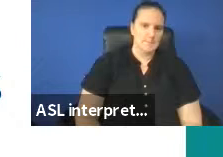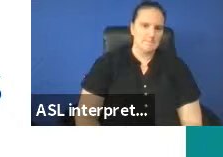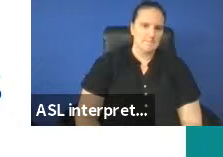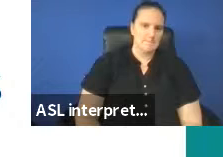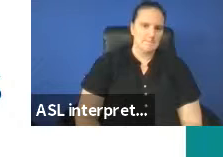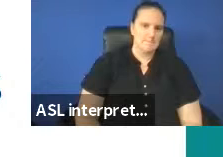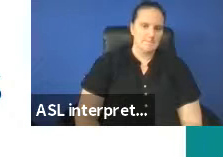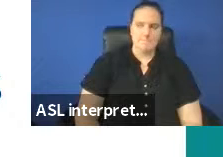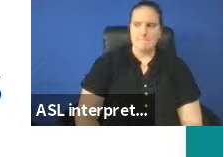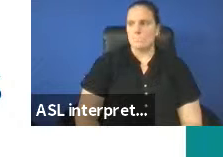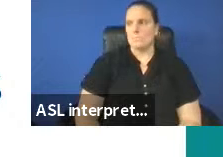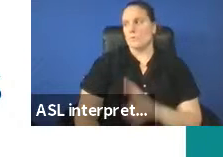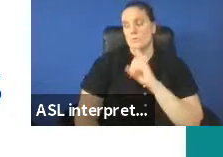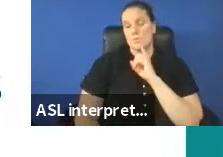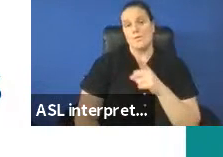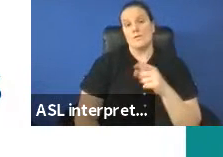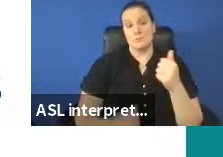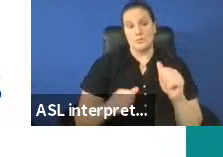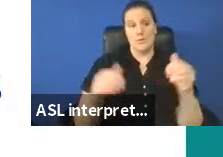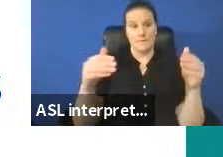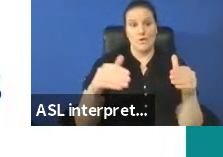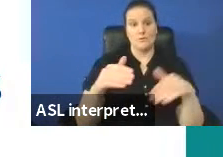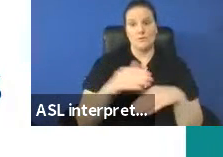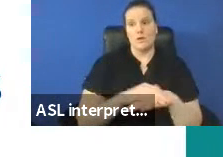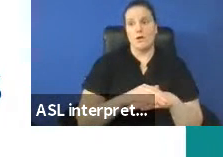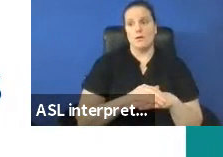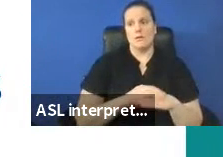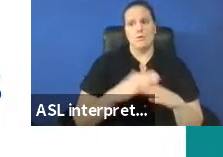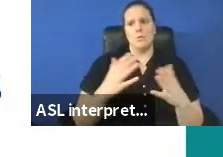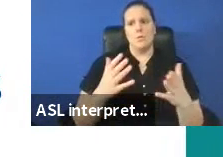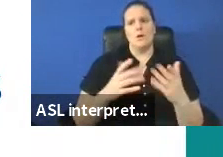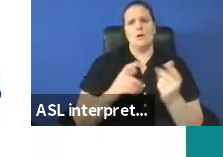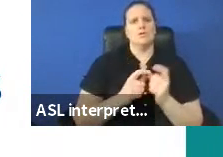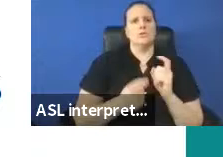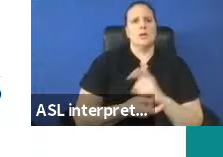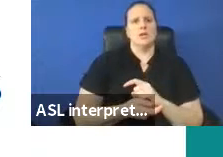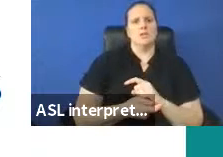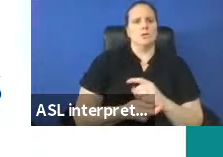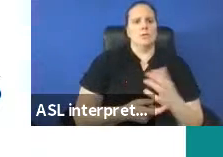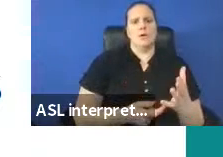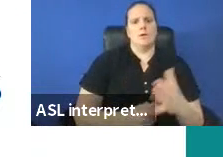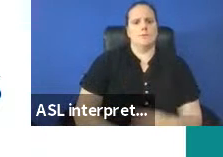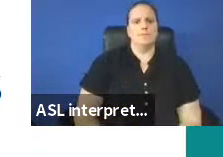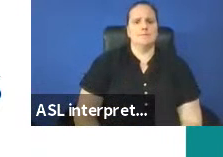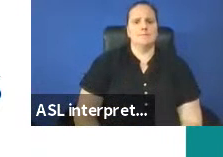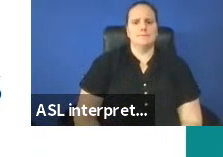We're really trying to focus our attention on what has changed